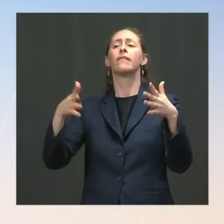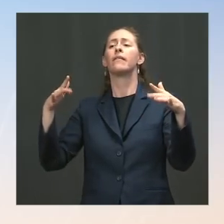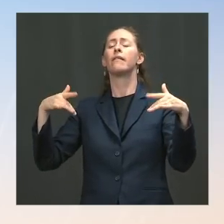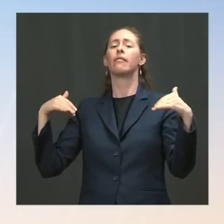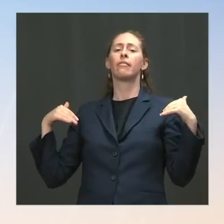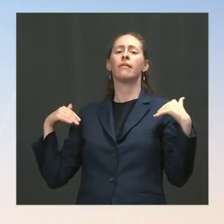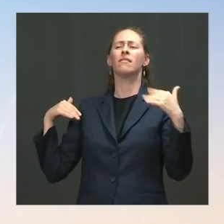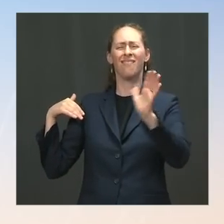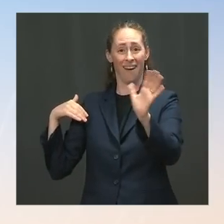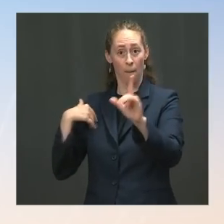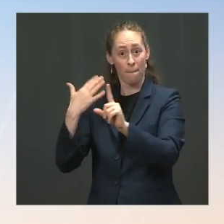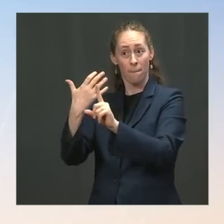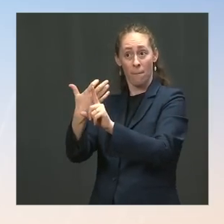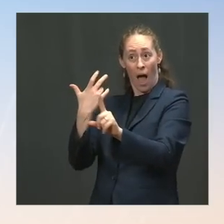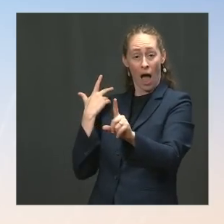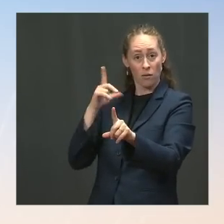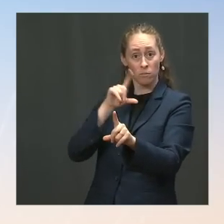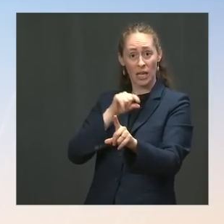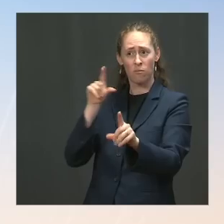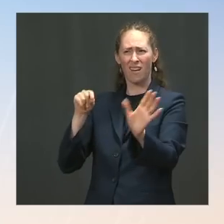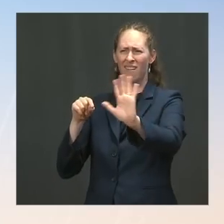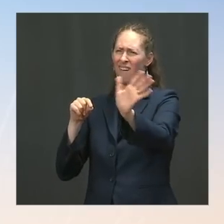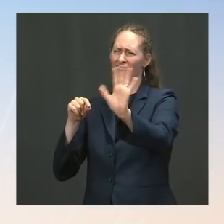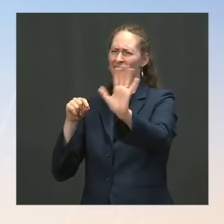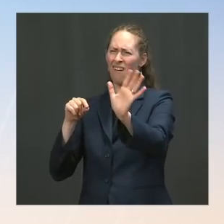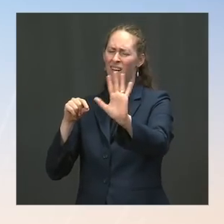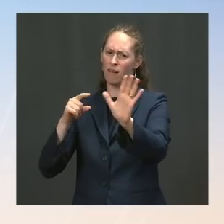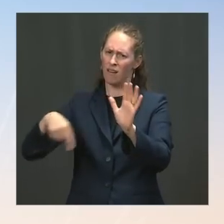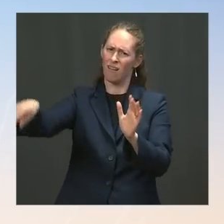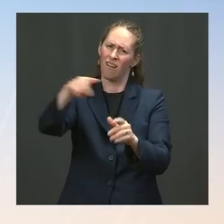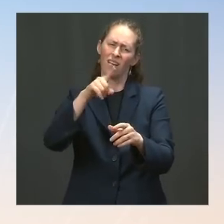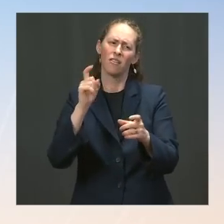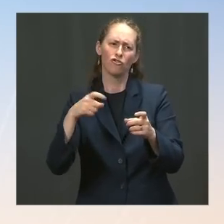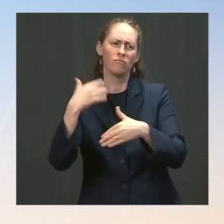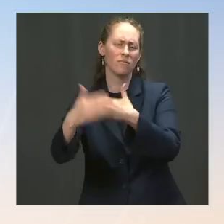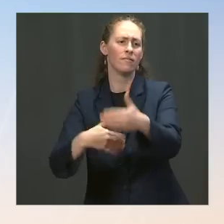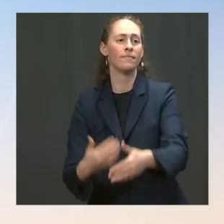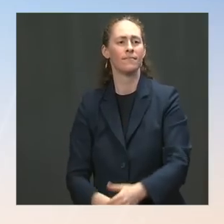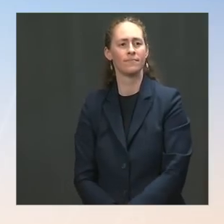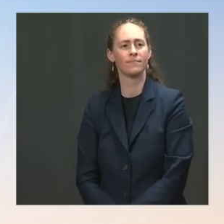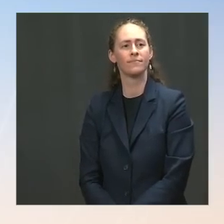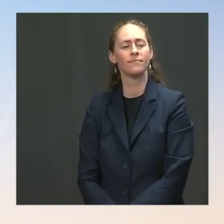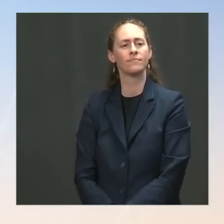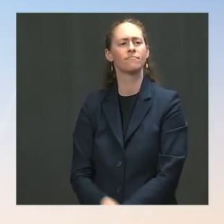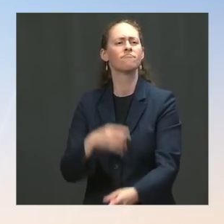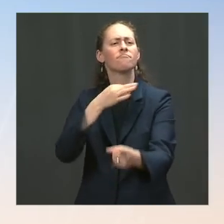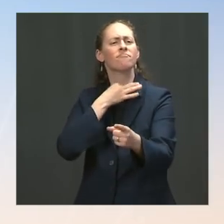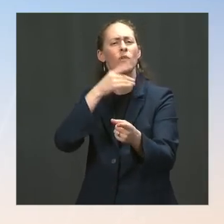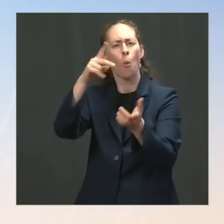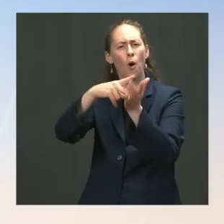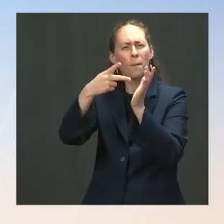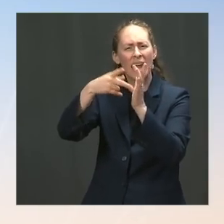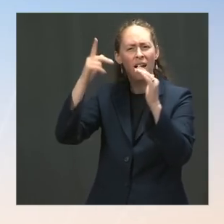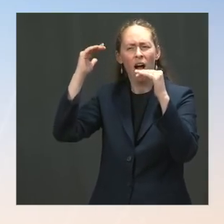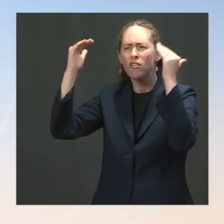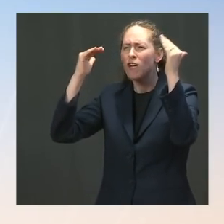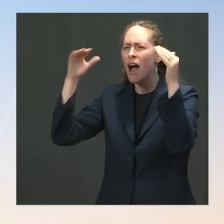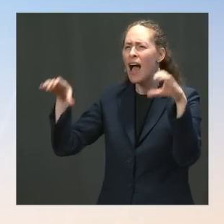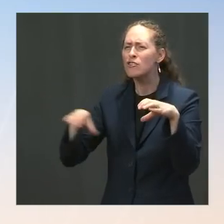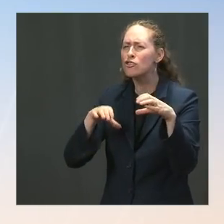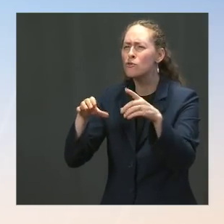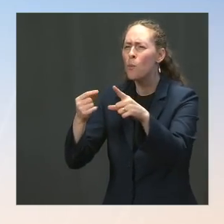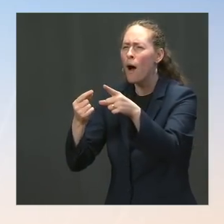is our time to build back better. Can I just draw out, what do you mean by adult actions? Well, when we make policies that go against what CDC recommendations